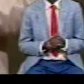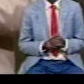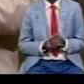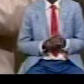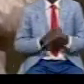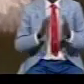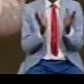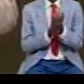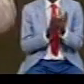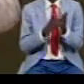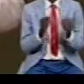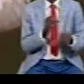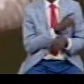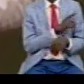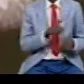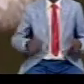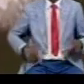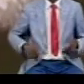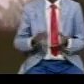Praise the Lord.